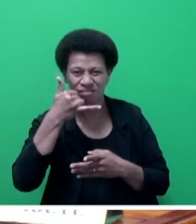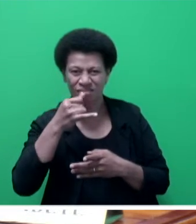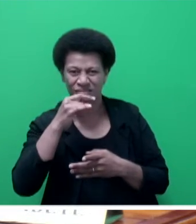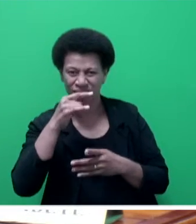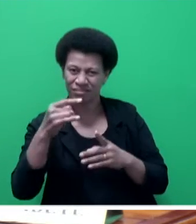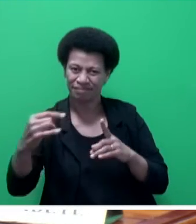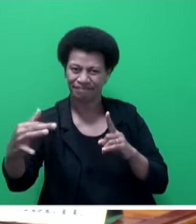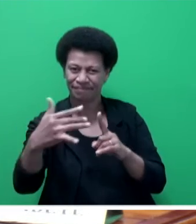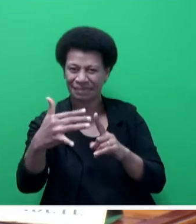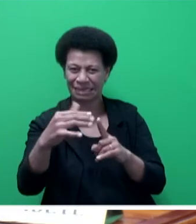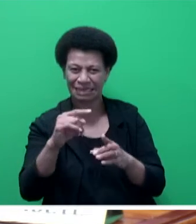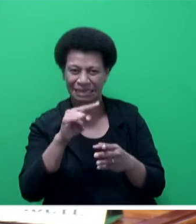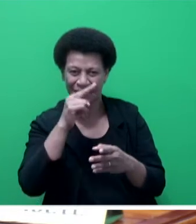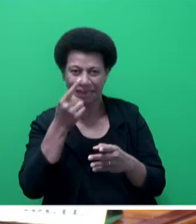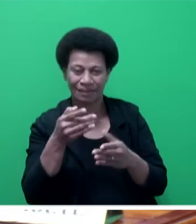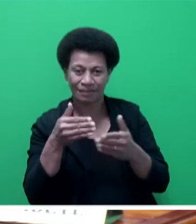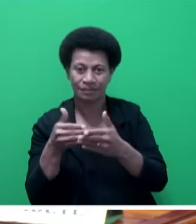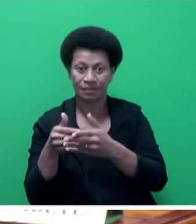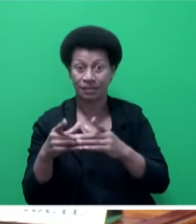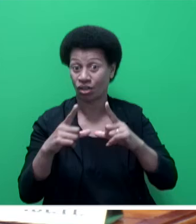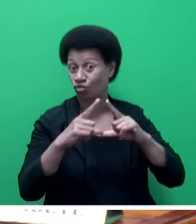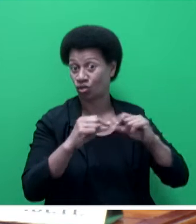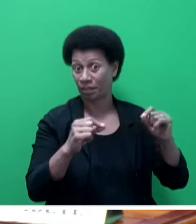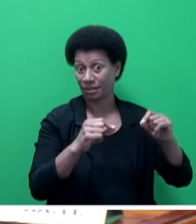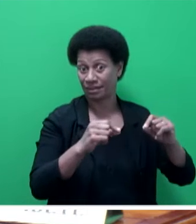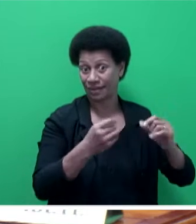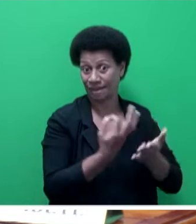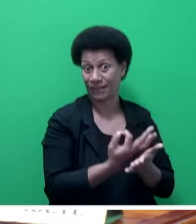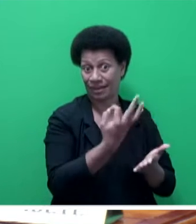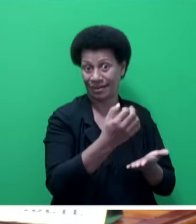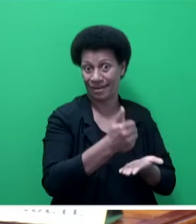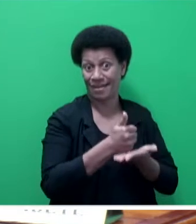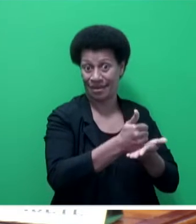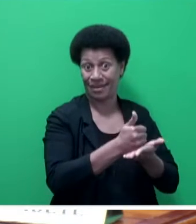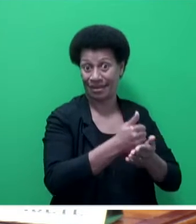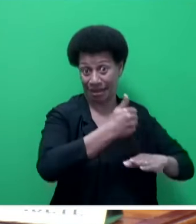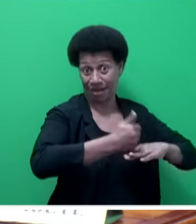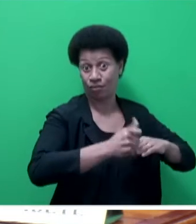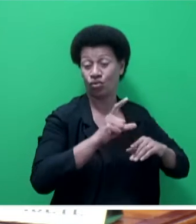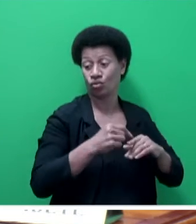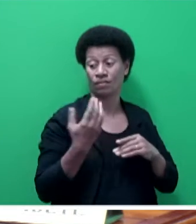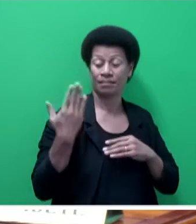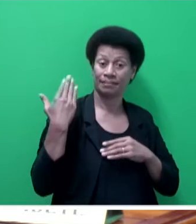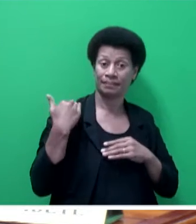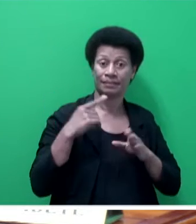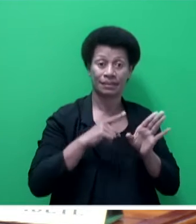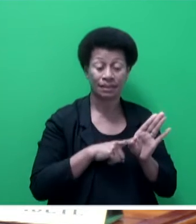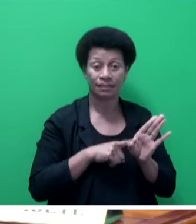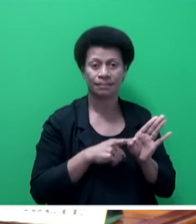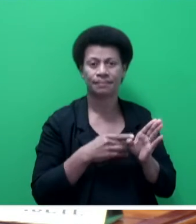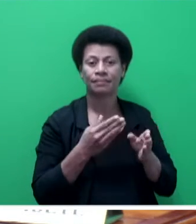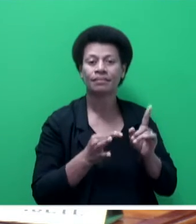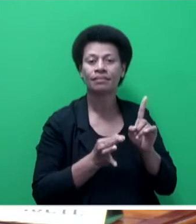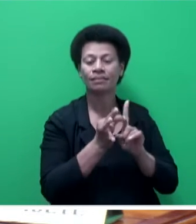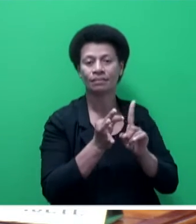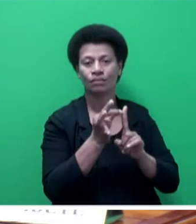did through a Japanese-funded aid a few years back was to improve